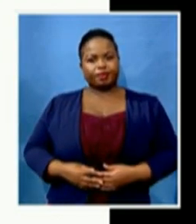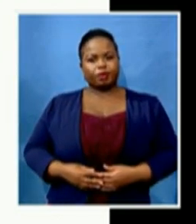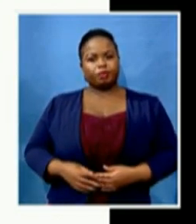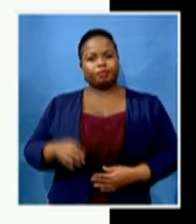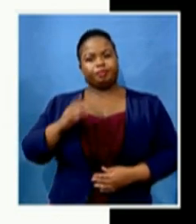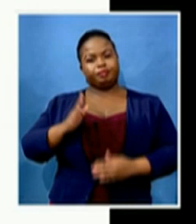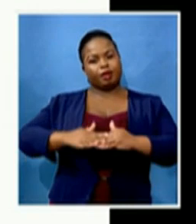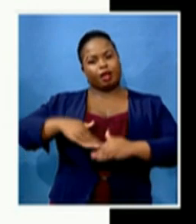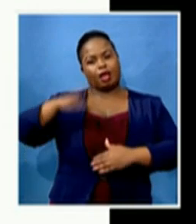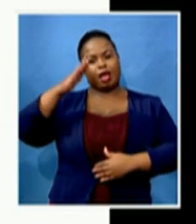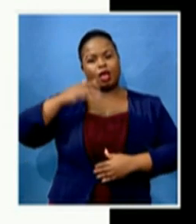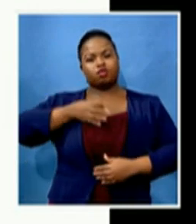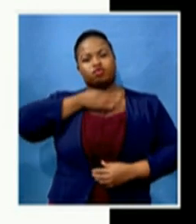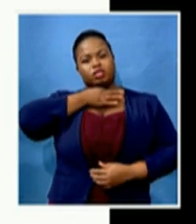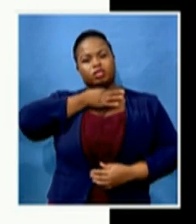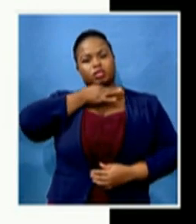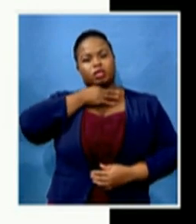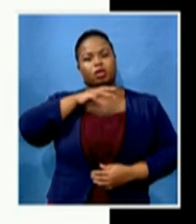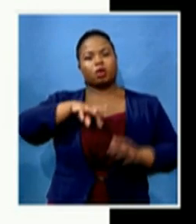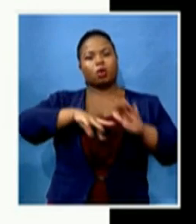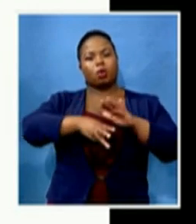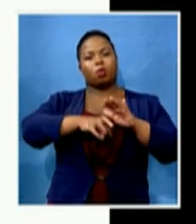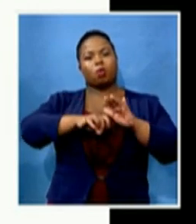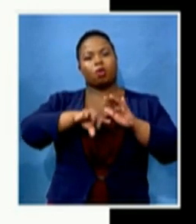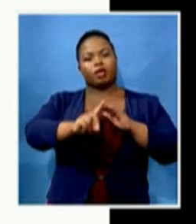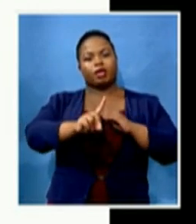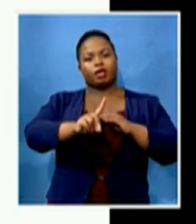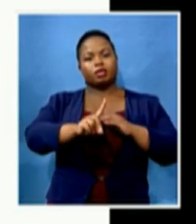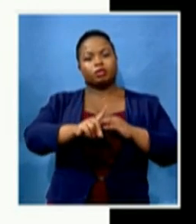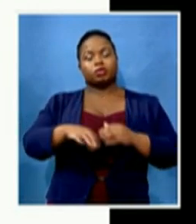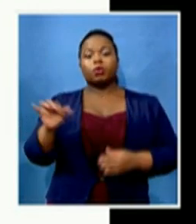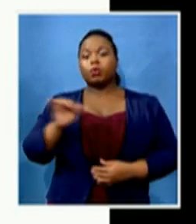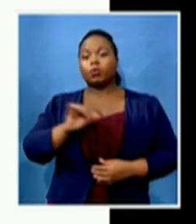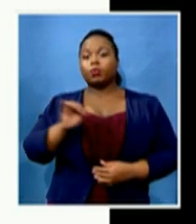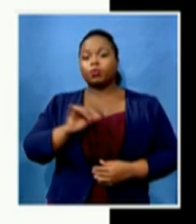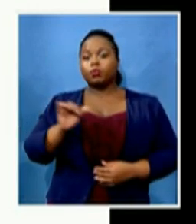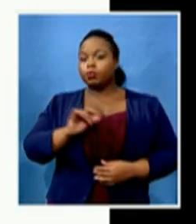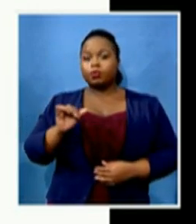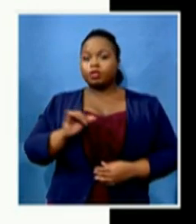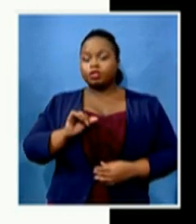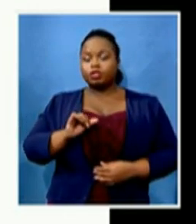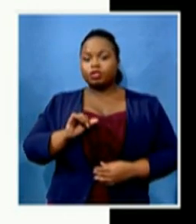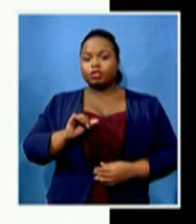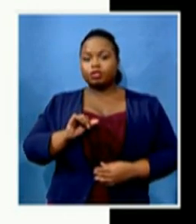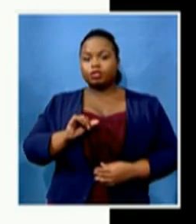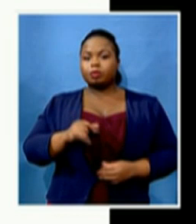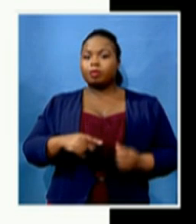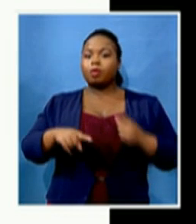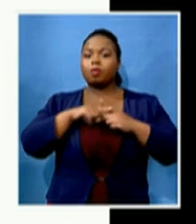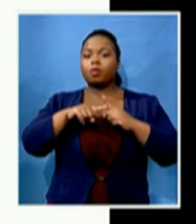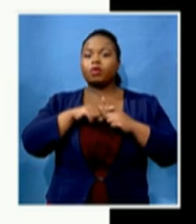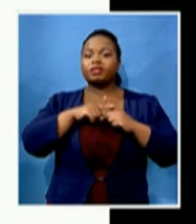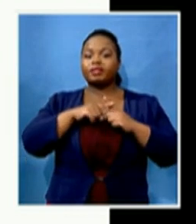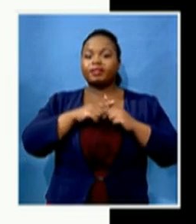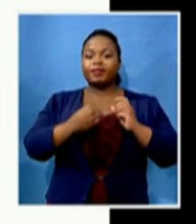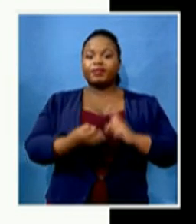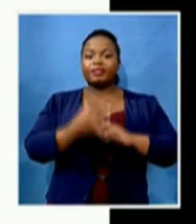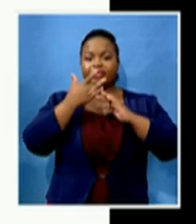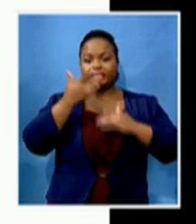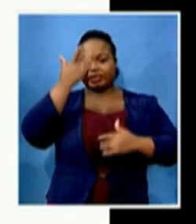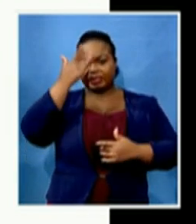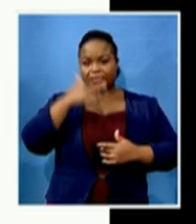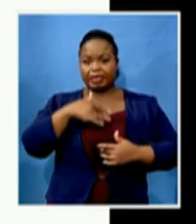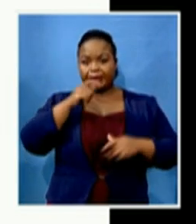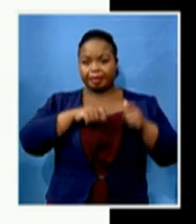then indicating which of those wards actually reported positive test infections. These are wards that at the initialization